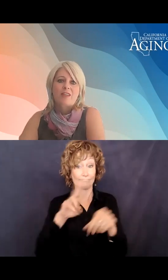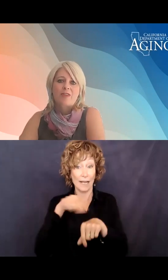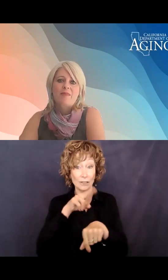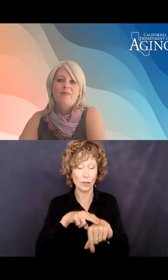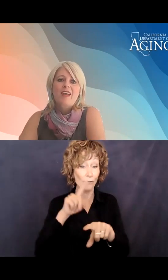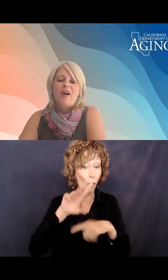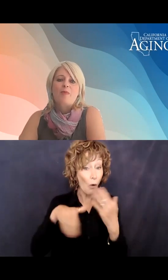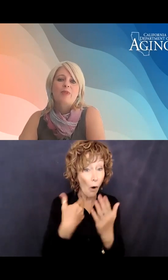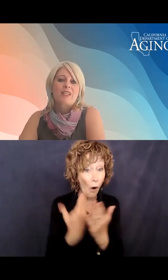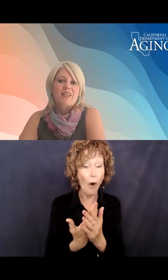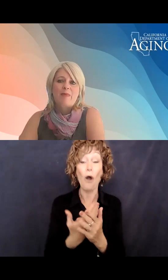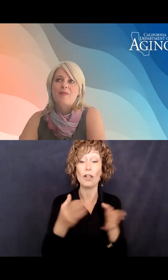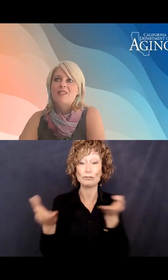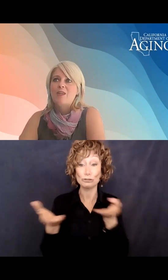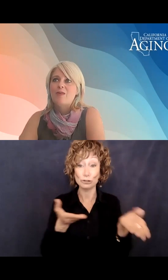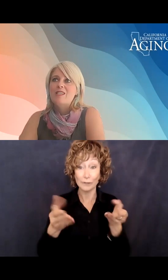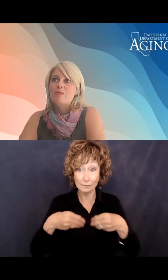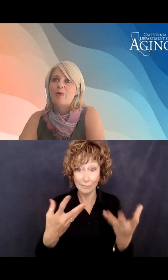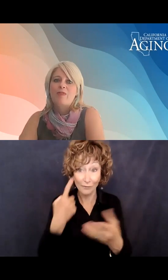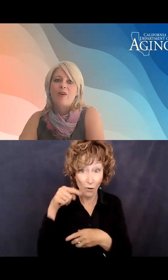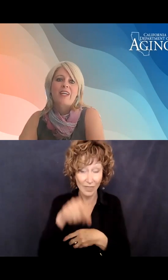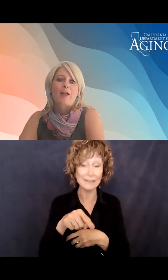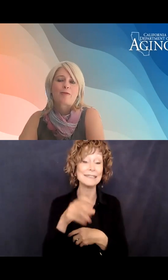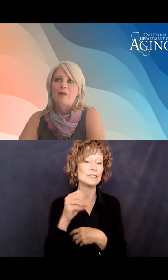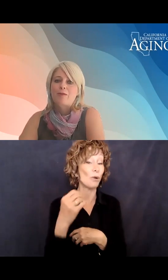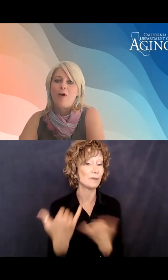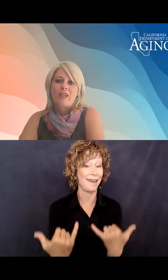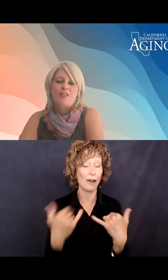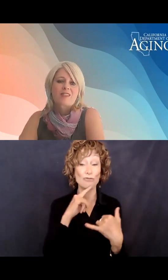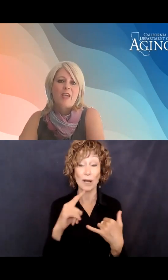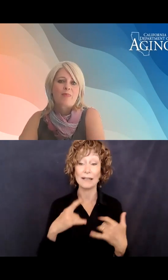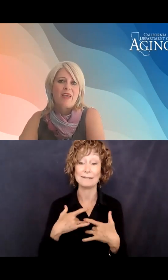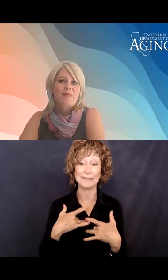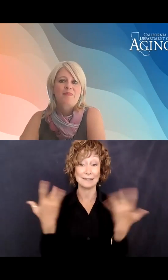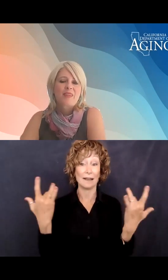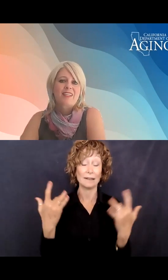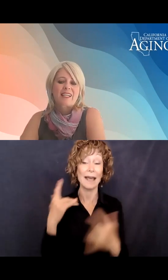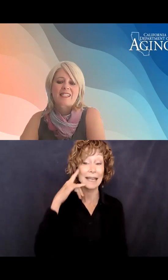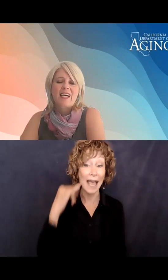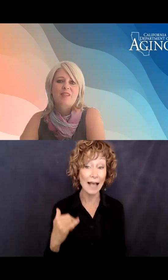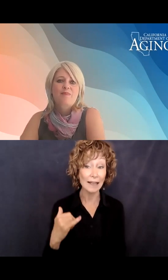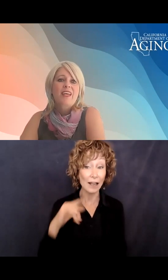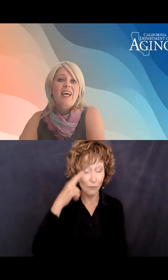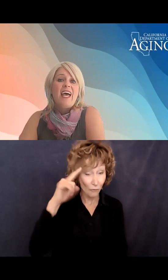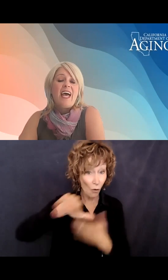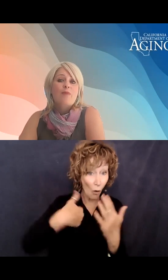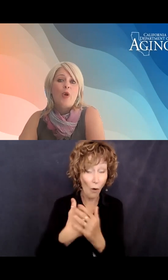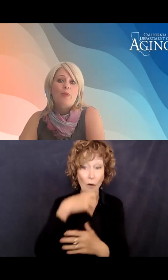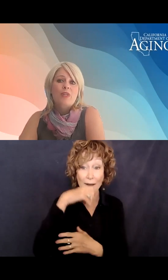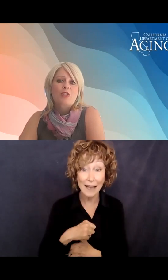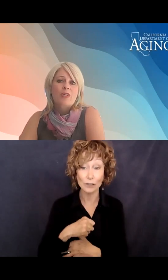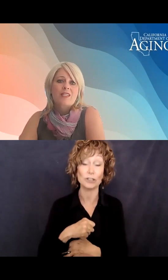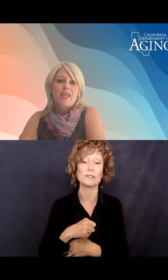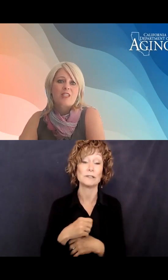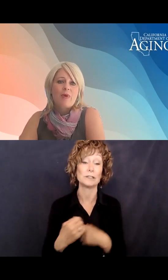service delivery. I'm really excited about this series as part of our California for All Ages campaign. Next slide. And we